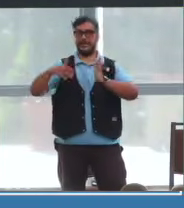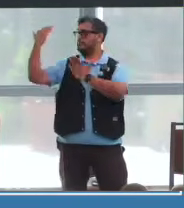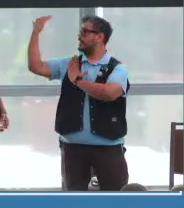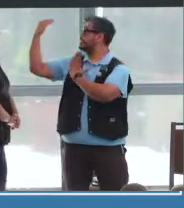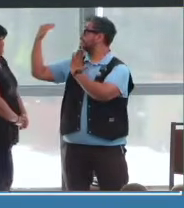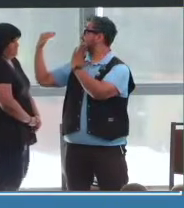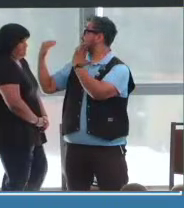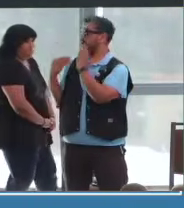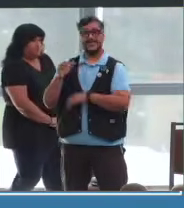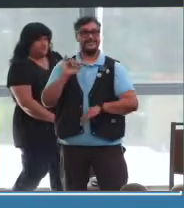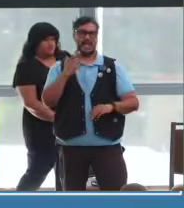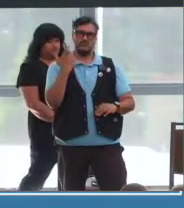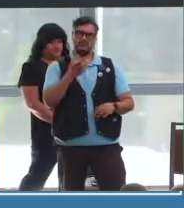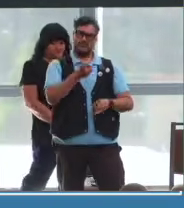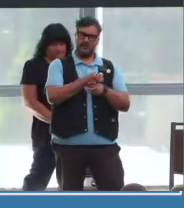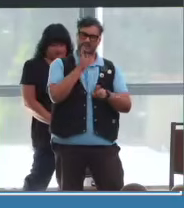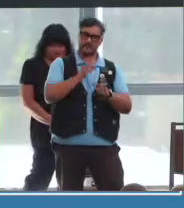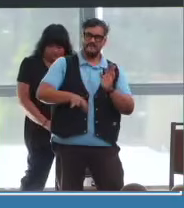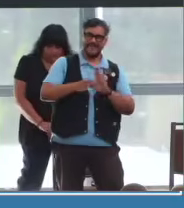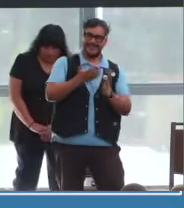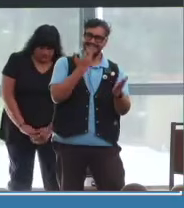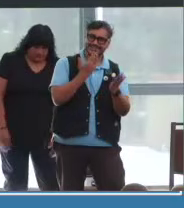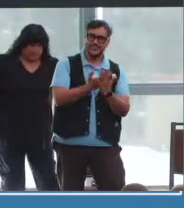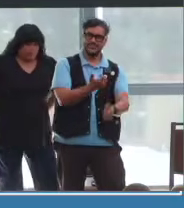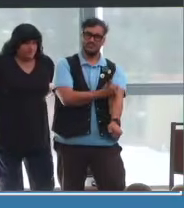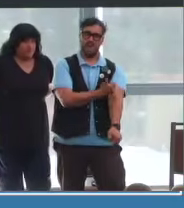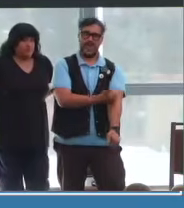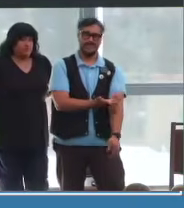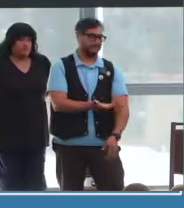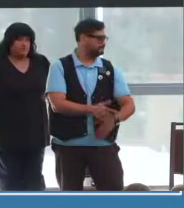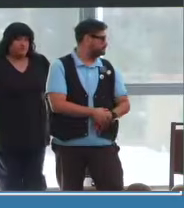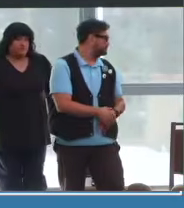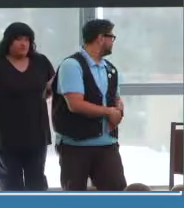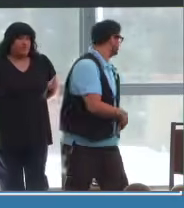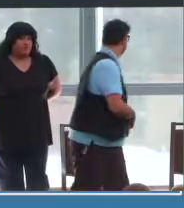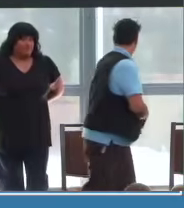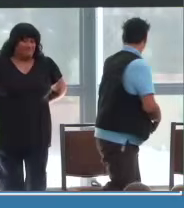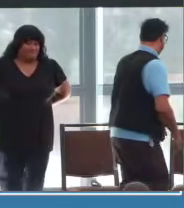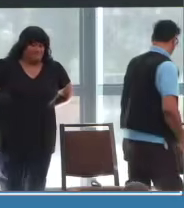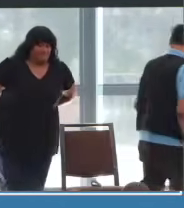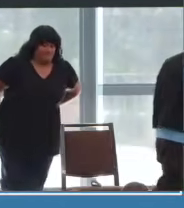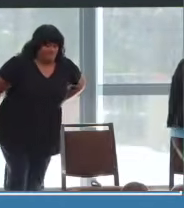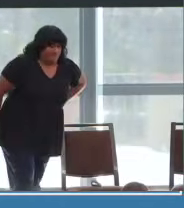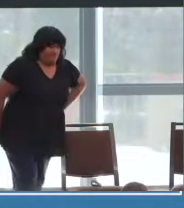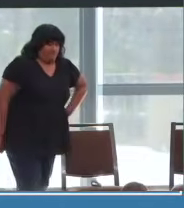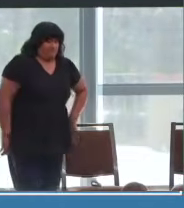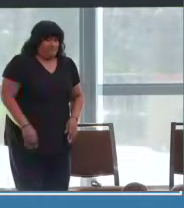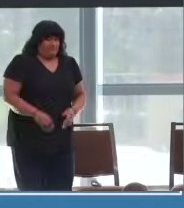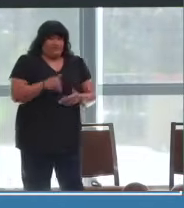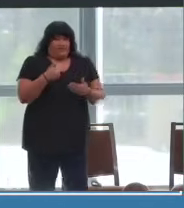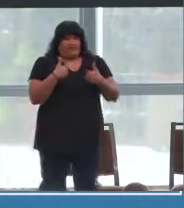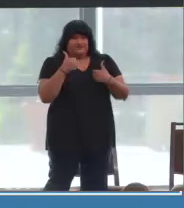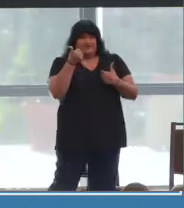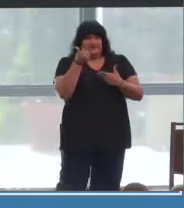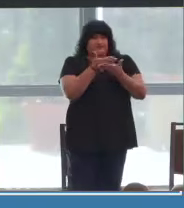here. And that's why it's so hard to find a good lupus drug, because we have like 10 things going on that are bad at the